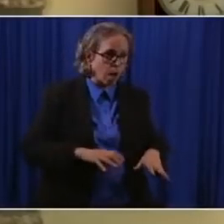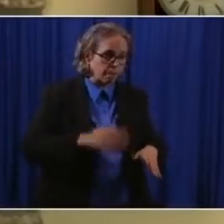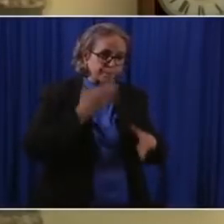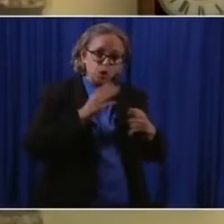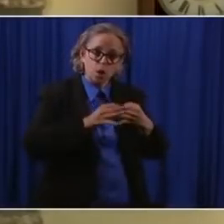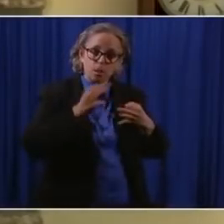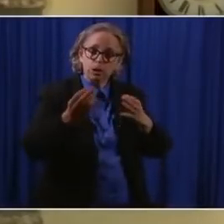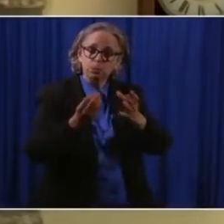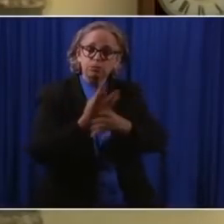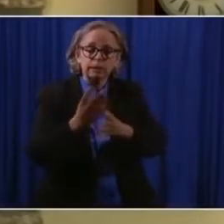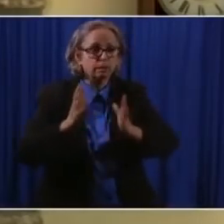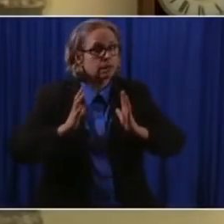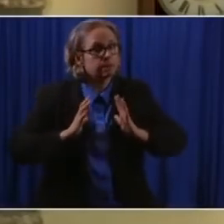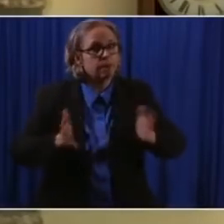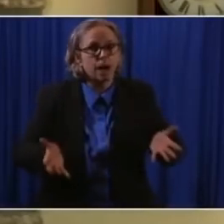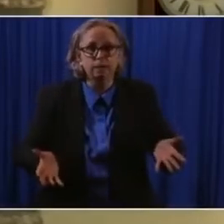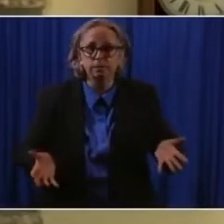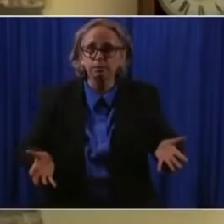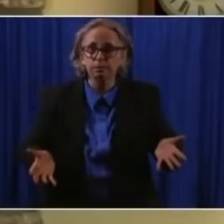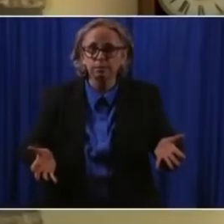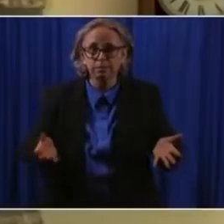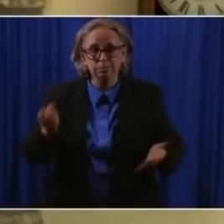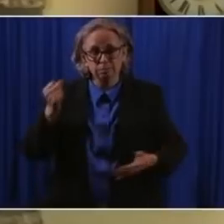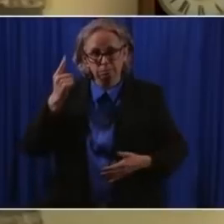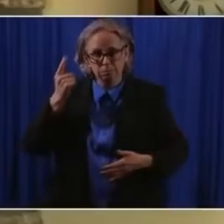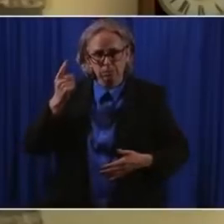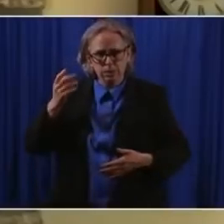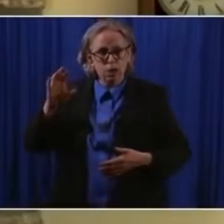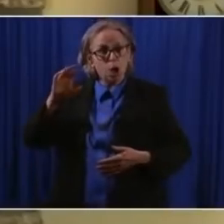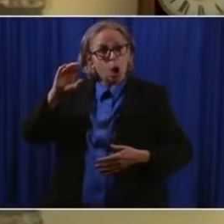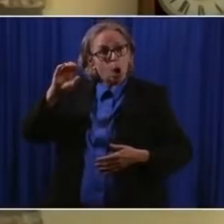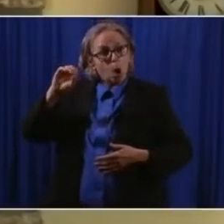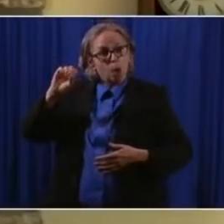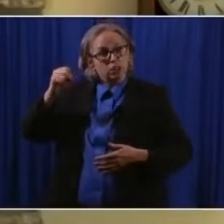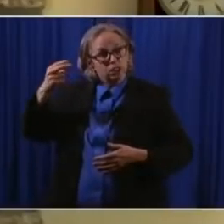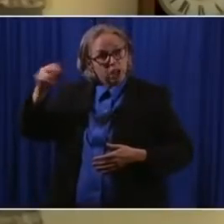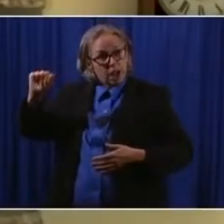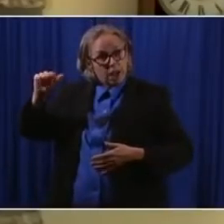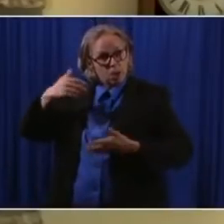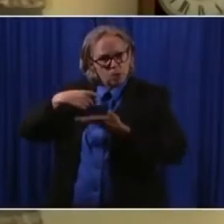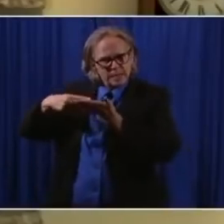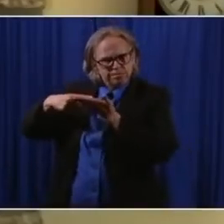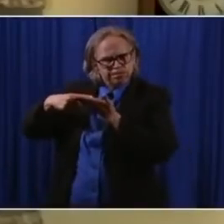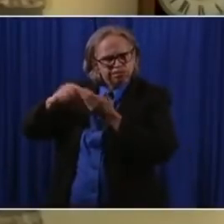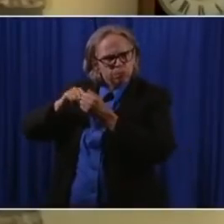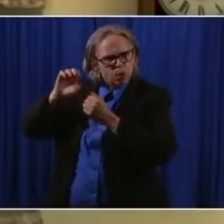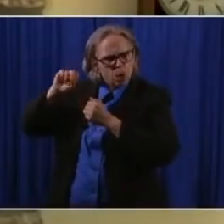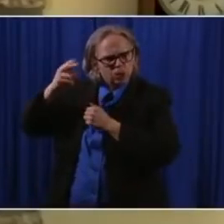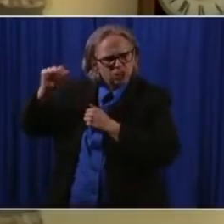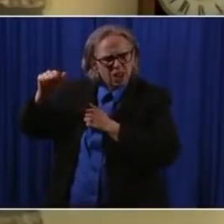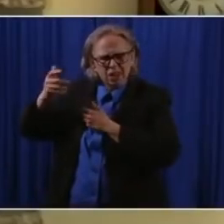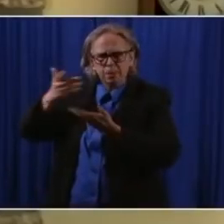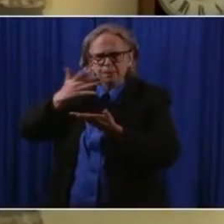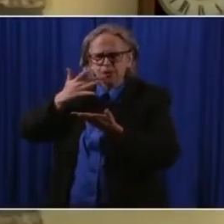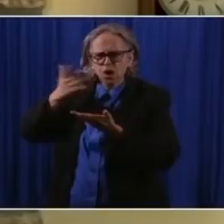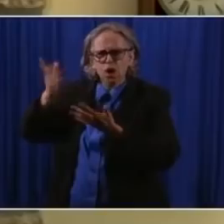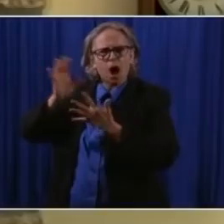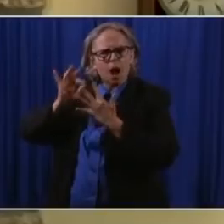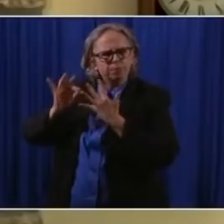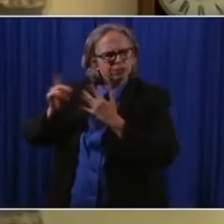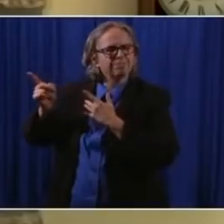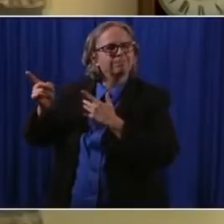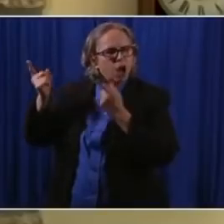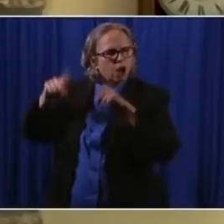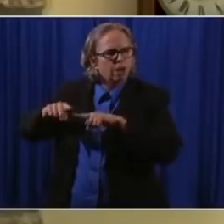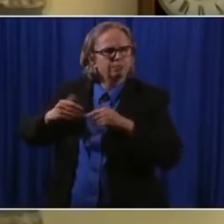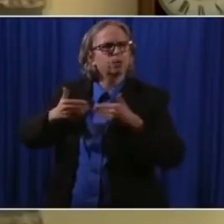We worked with the Ohio High School Athletic Association to make sure that that choice was there, because we didn't want it to be you either